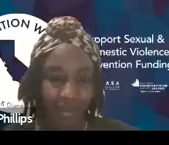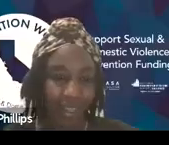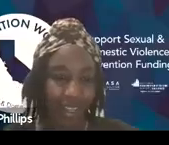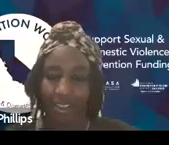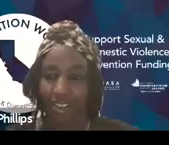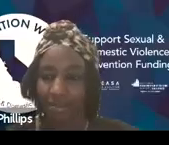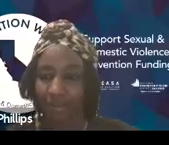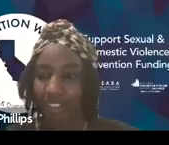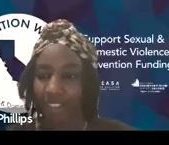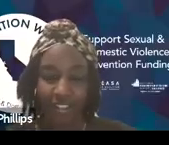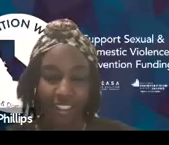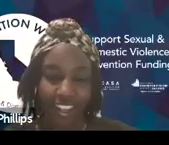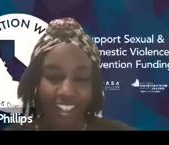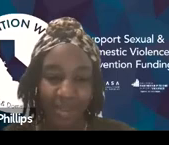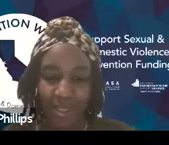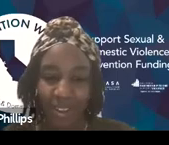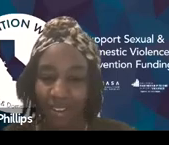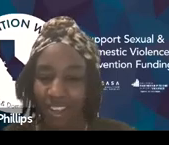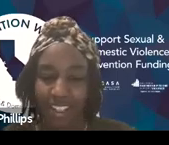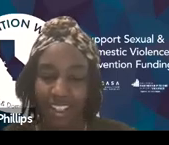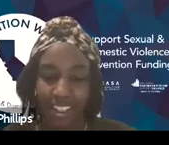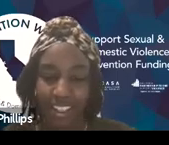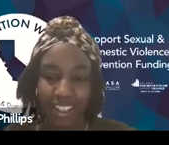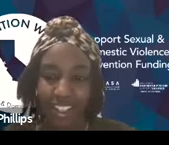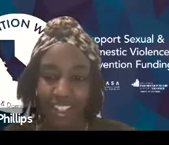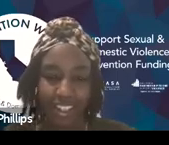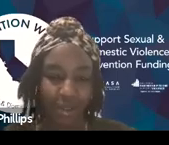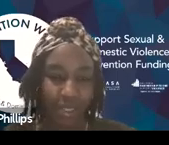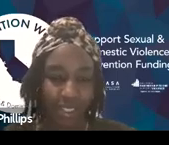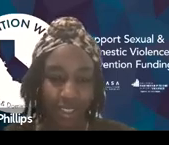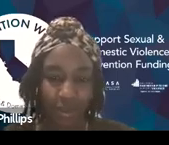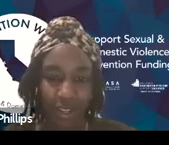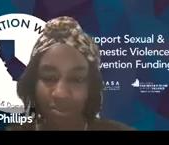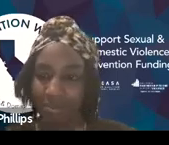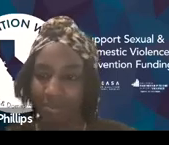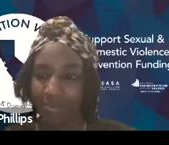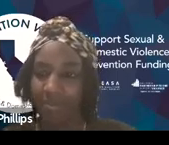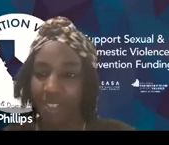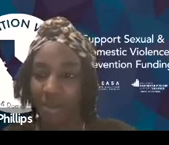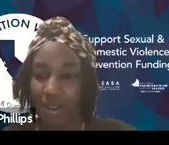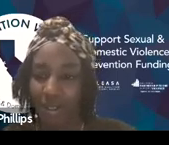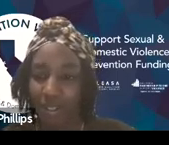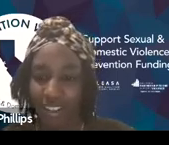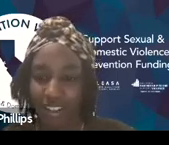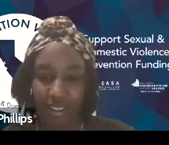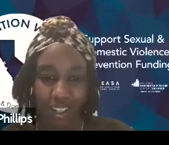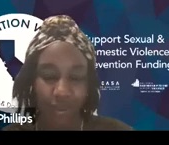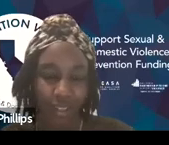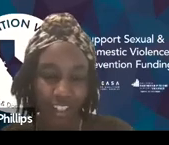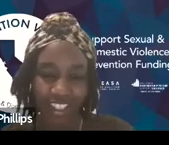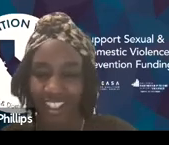time and 5:30 our time. So I'll go ahead and end the session and hope to see you all tomorrow or